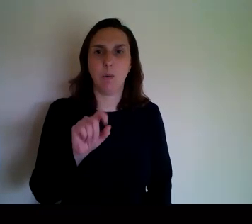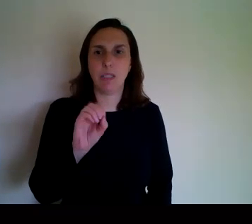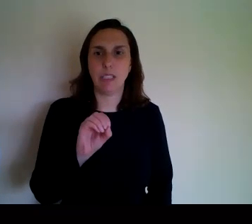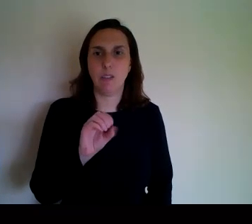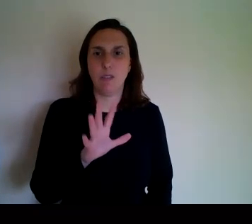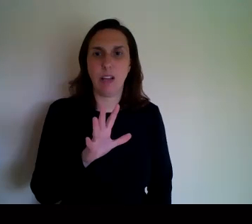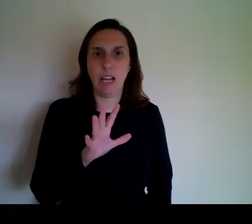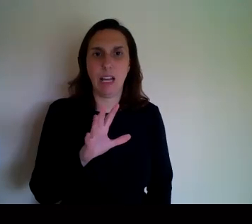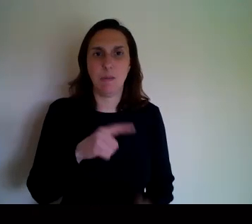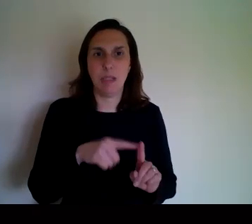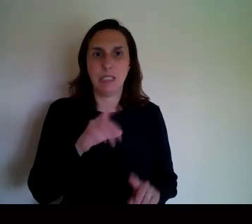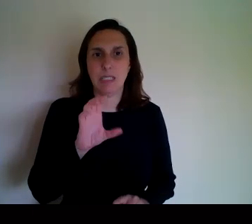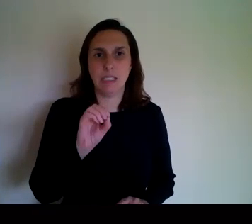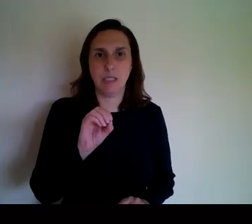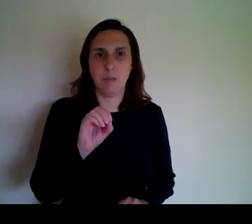0.05 plus